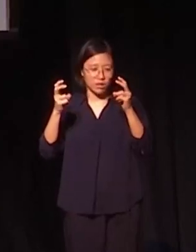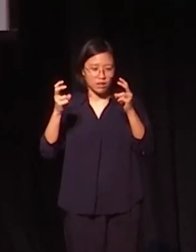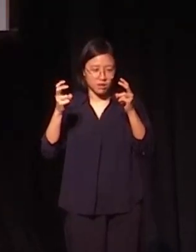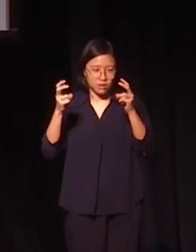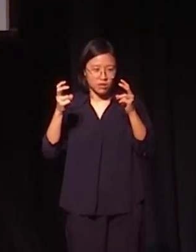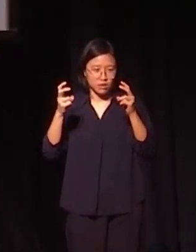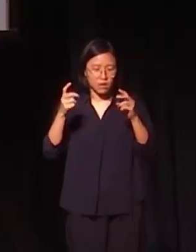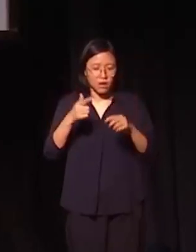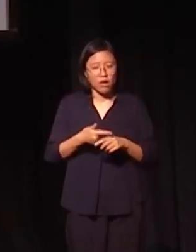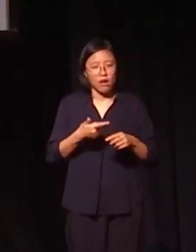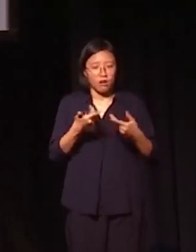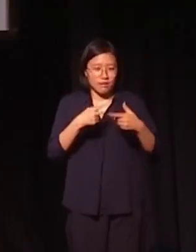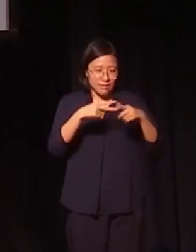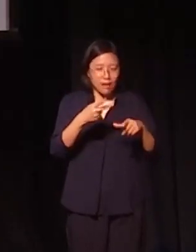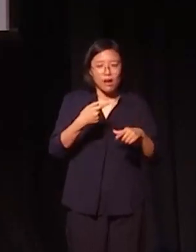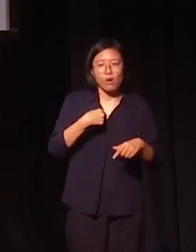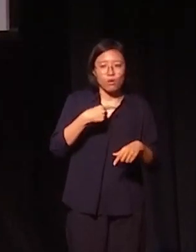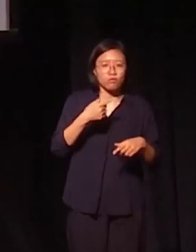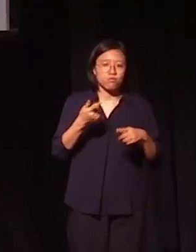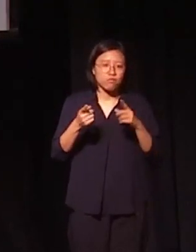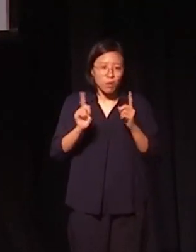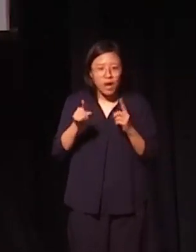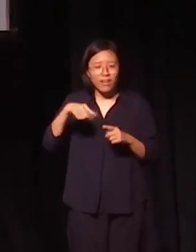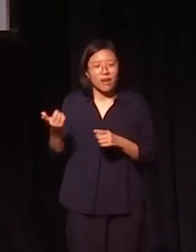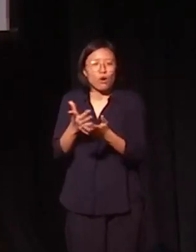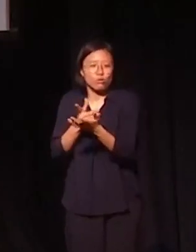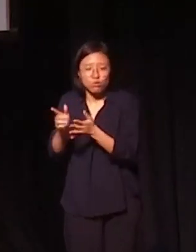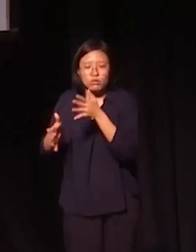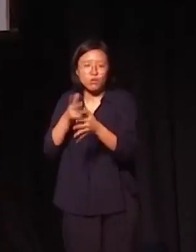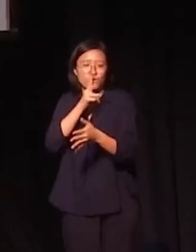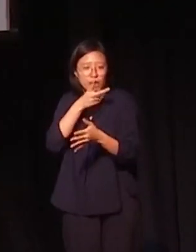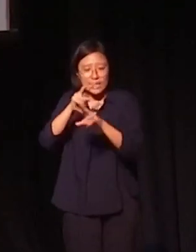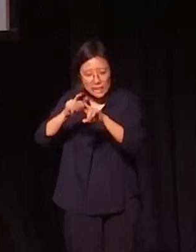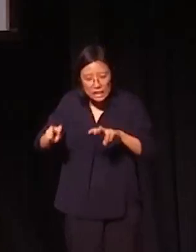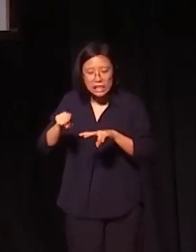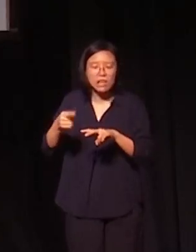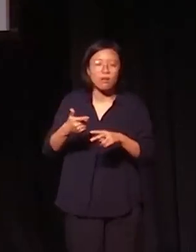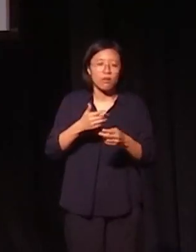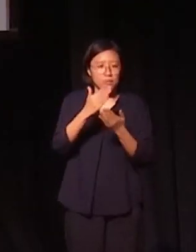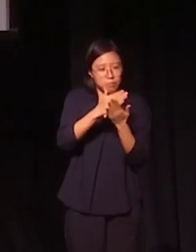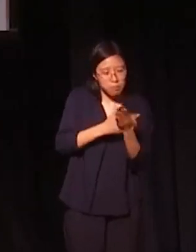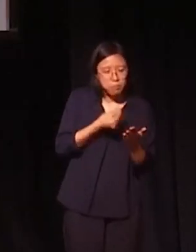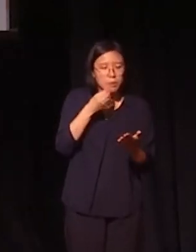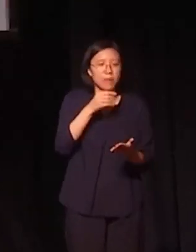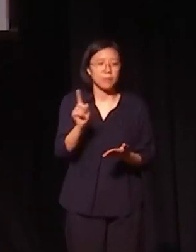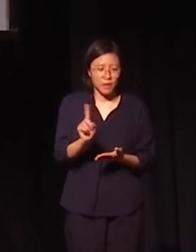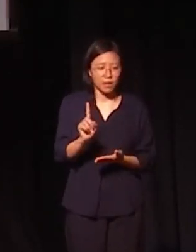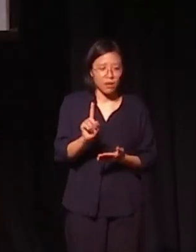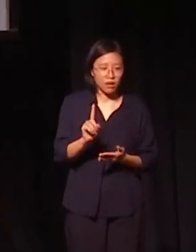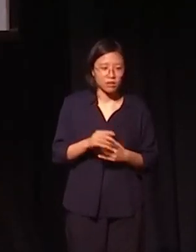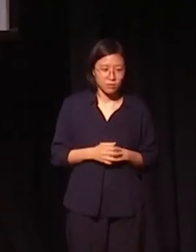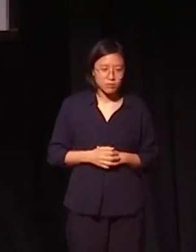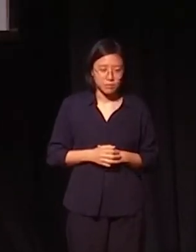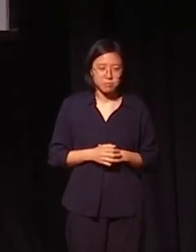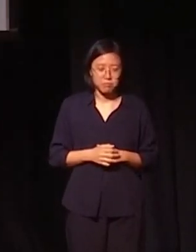research work that's been done by others in my field, but also by my own research, to talk about